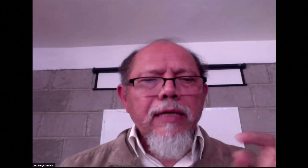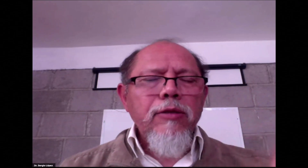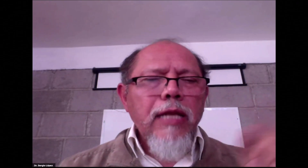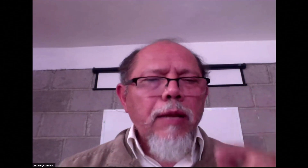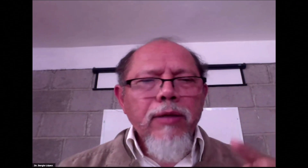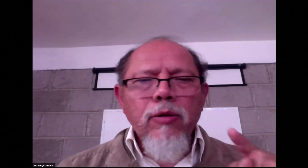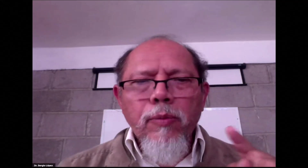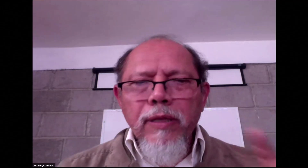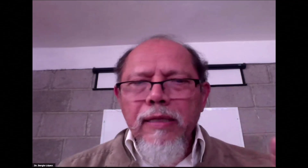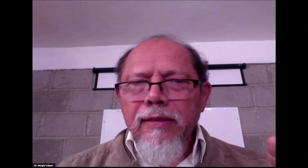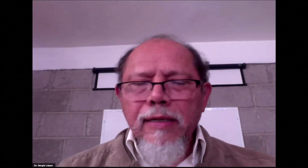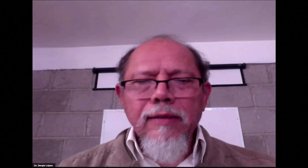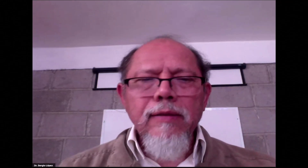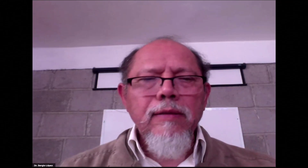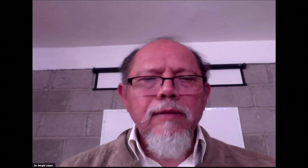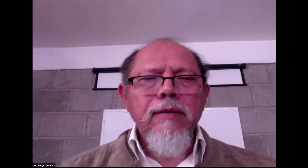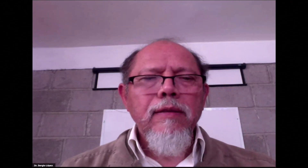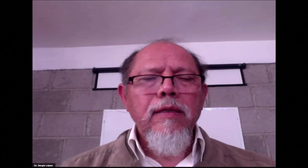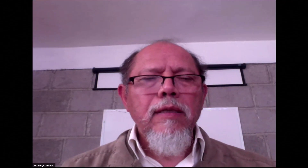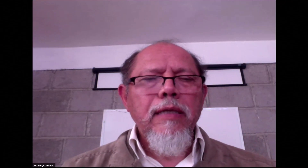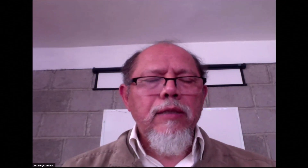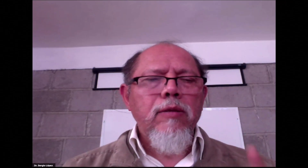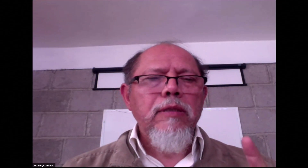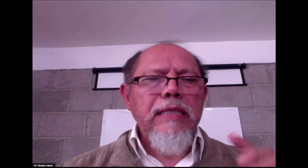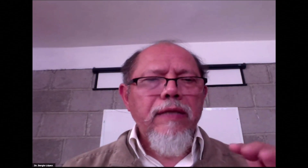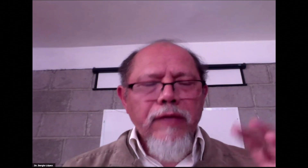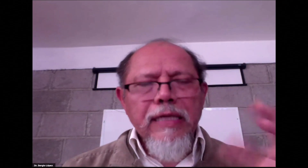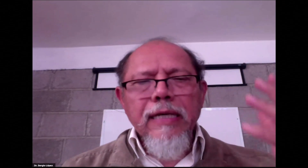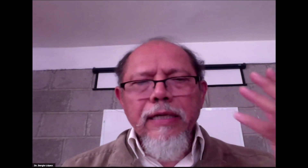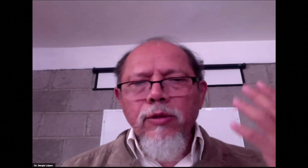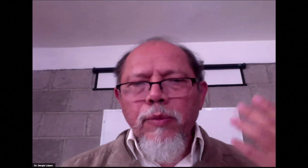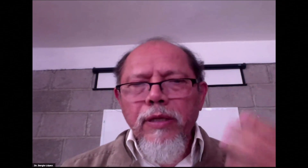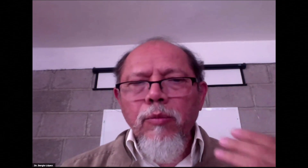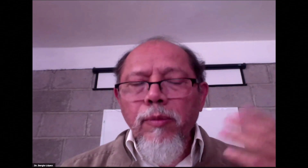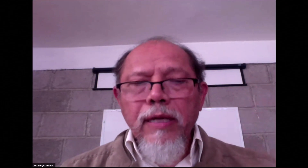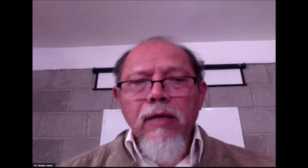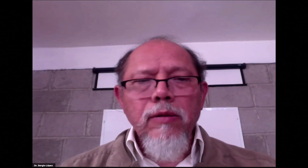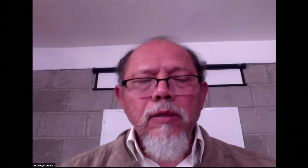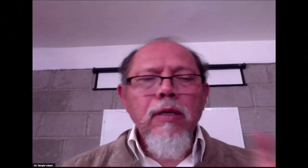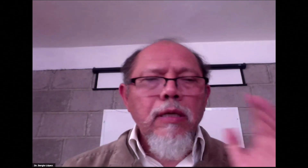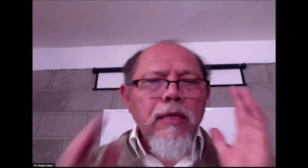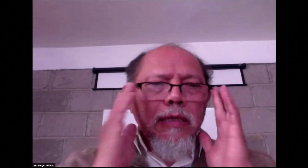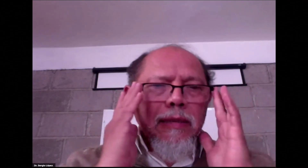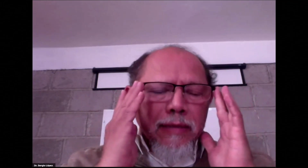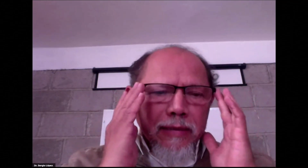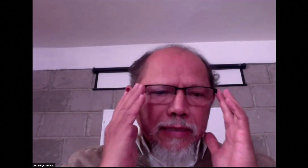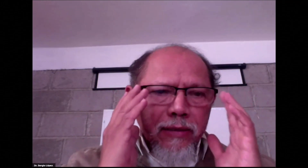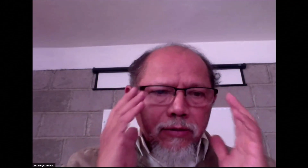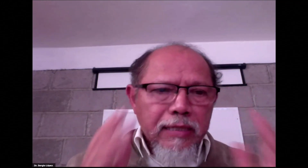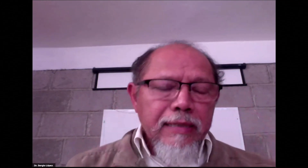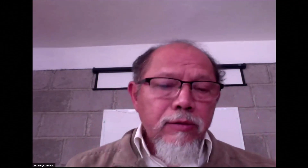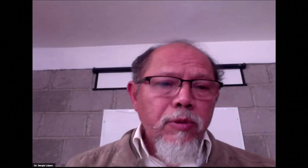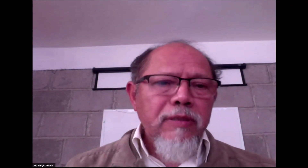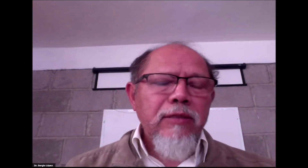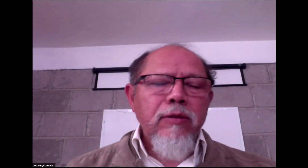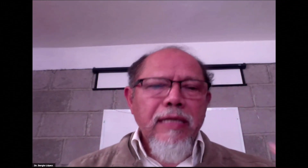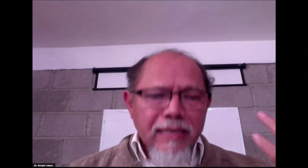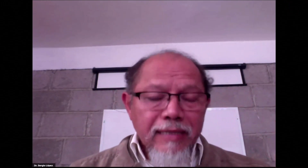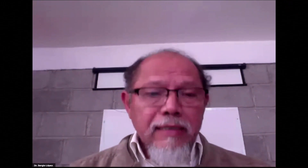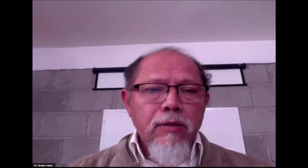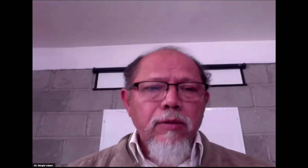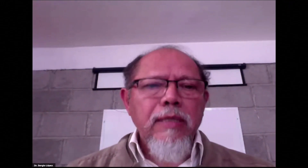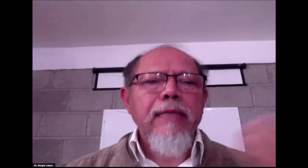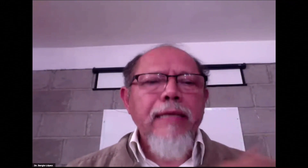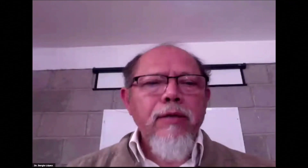the mind can go where the hand cannot go in. So that means that I can move. And if